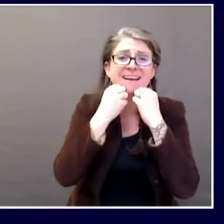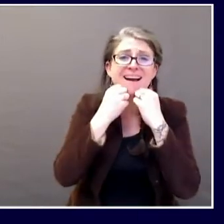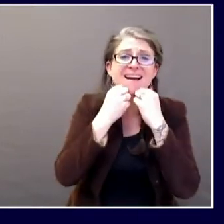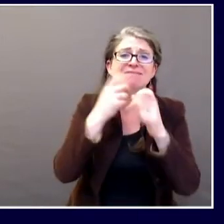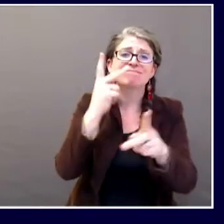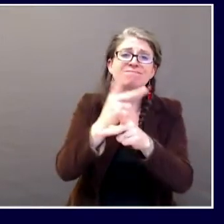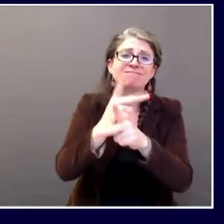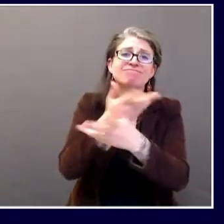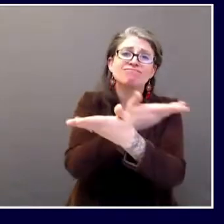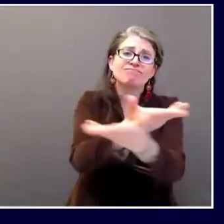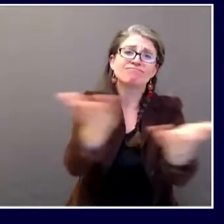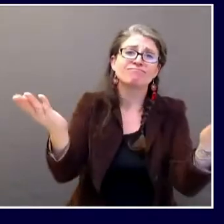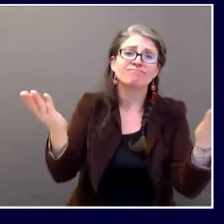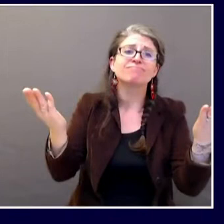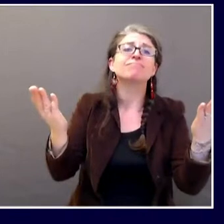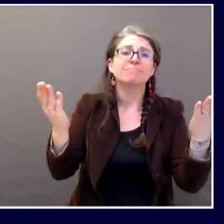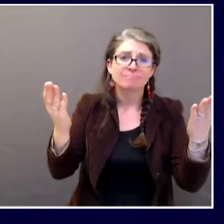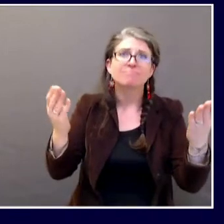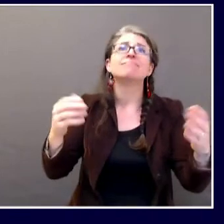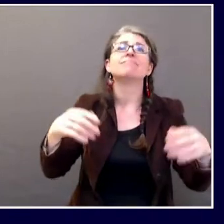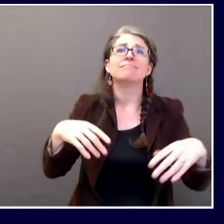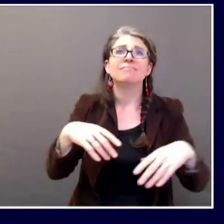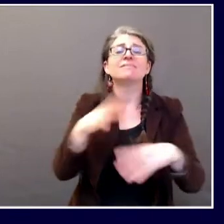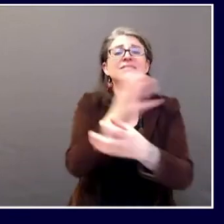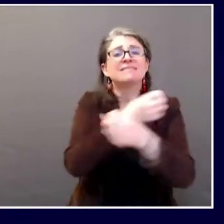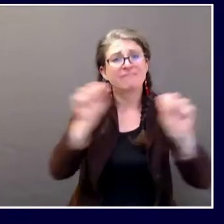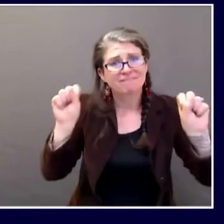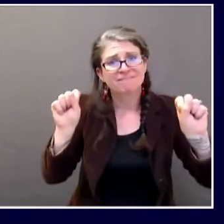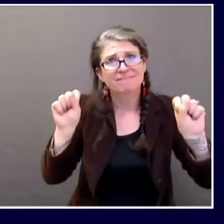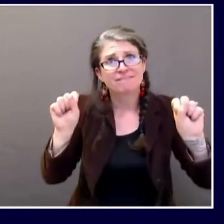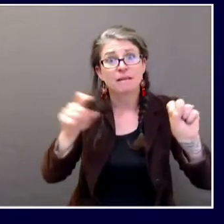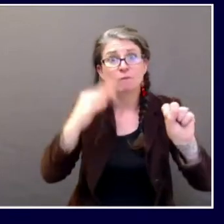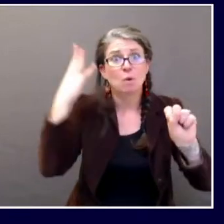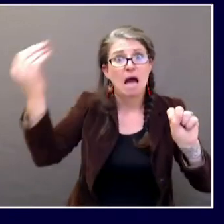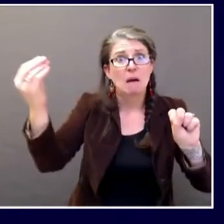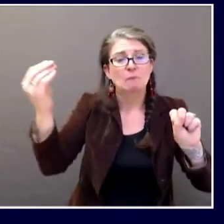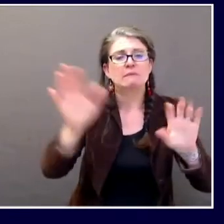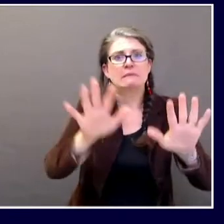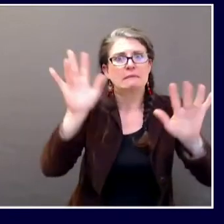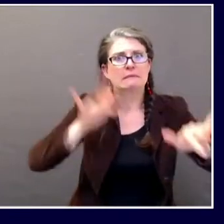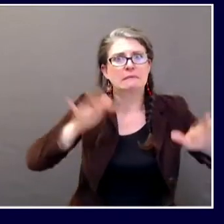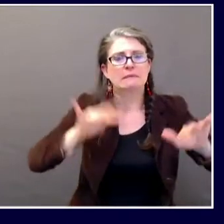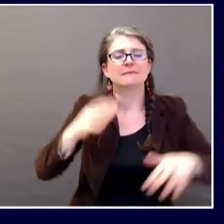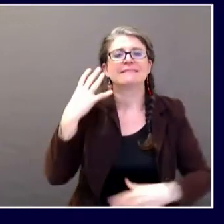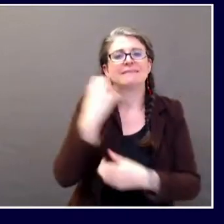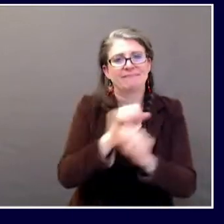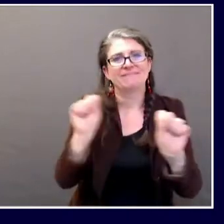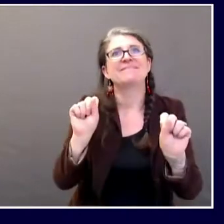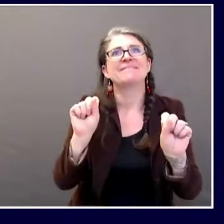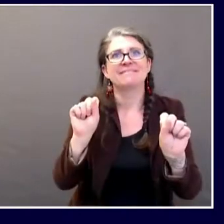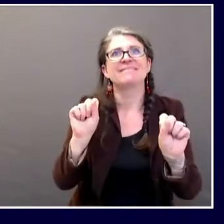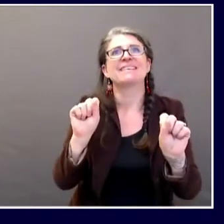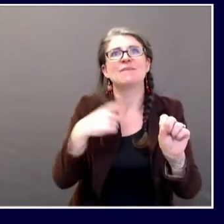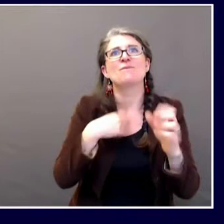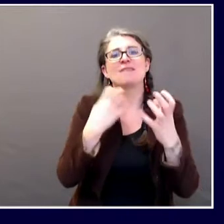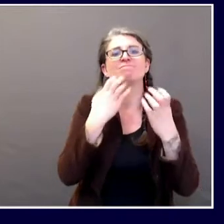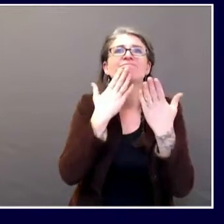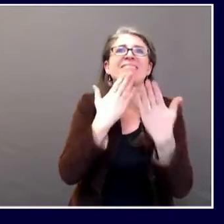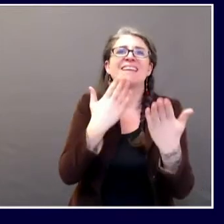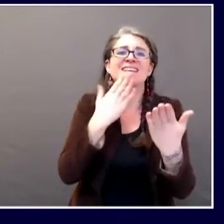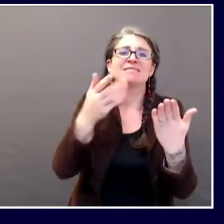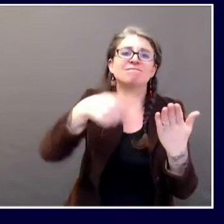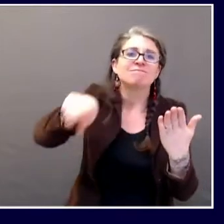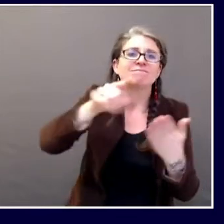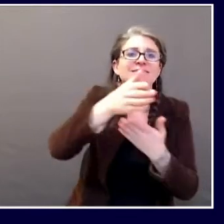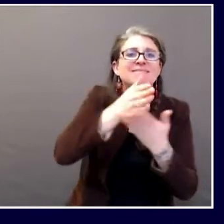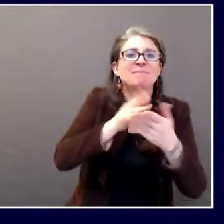another, and definitely be safe if you have to go outside. Let me end by thanking a couple of people today. The first is for